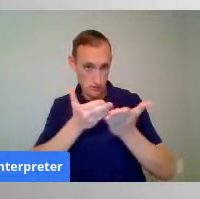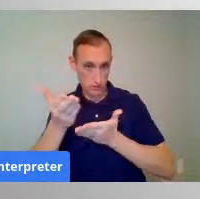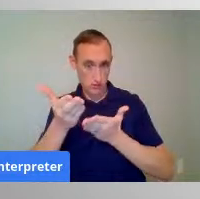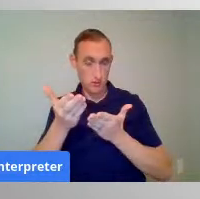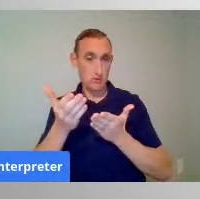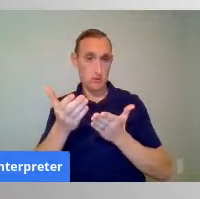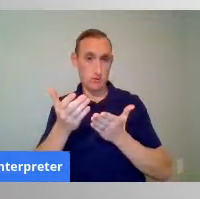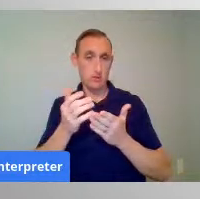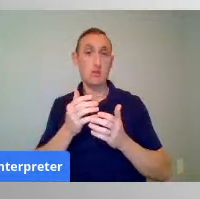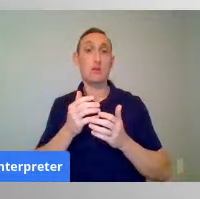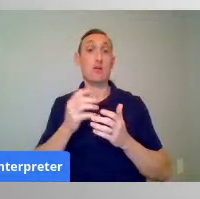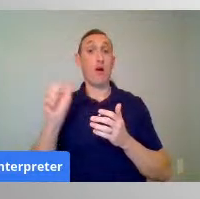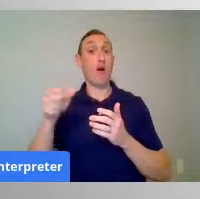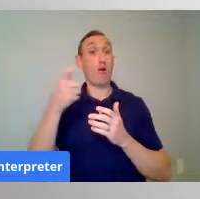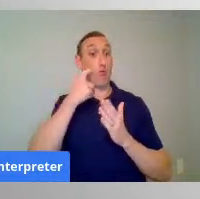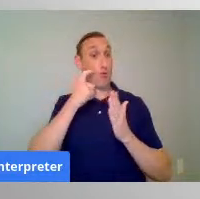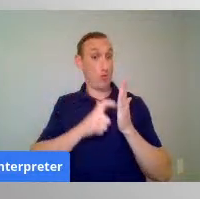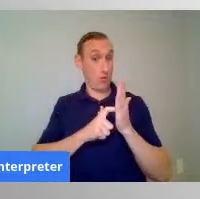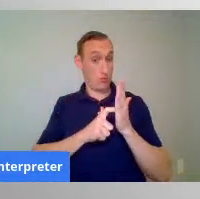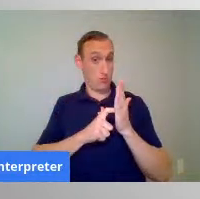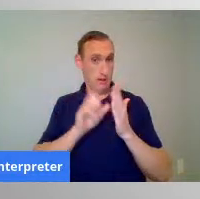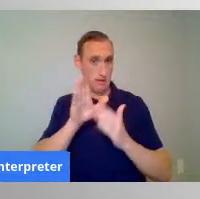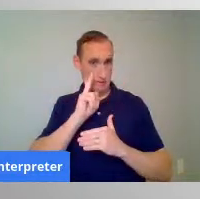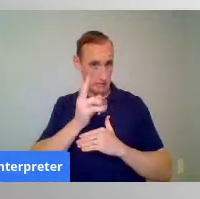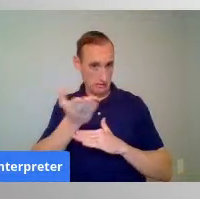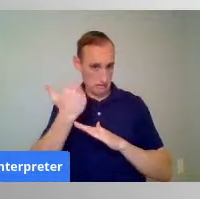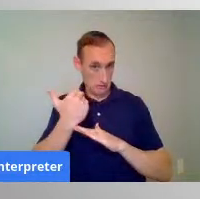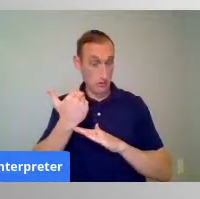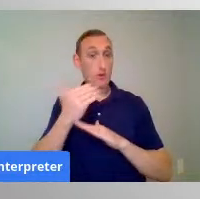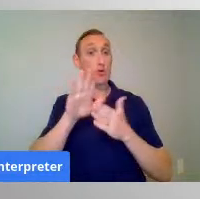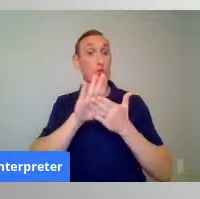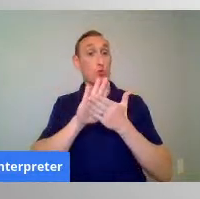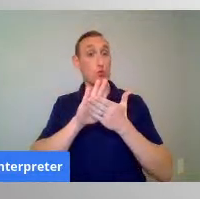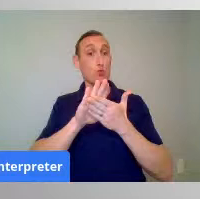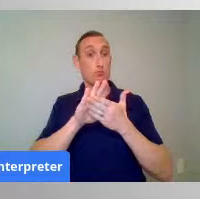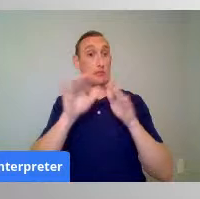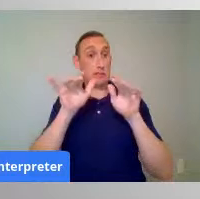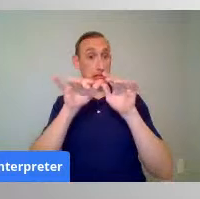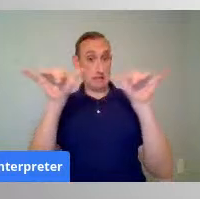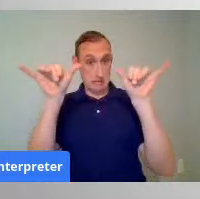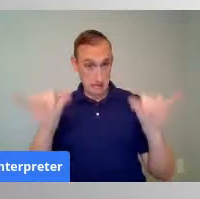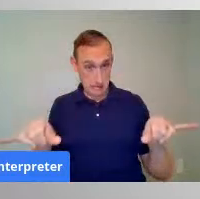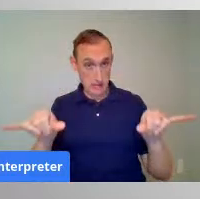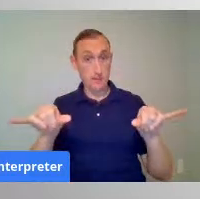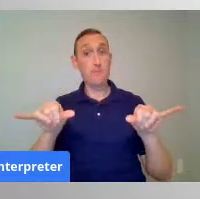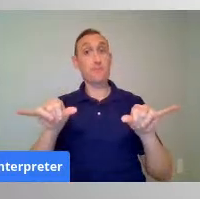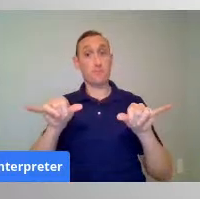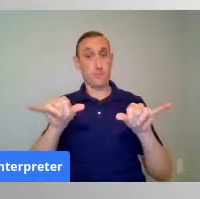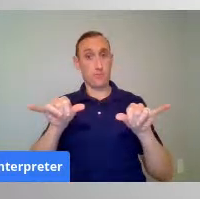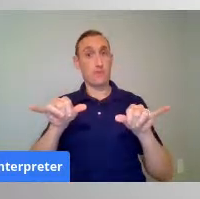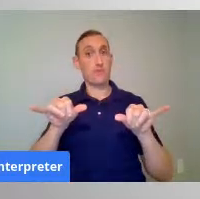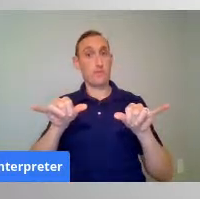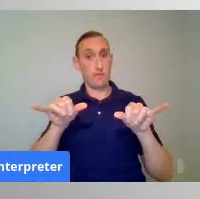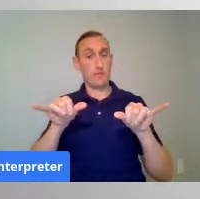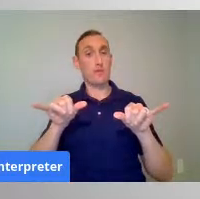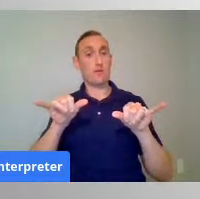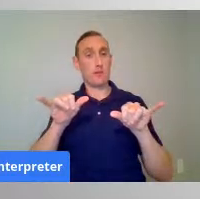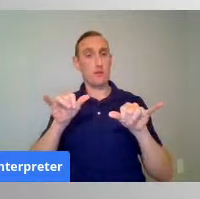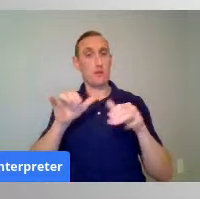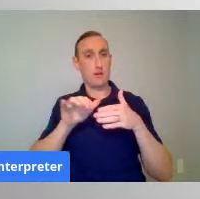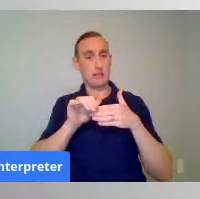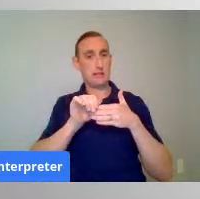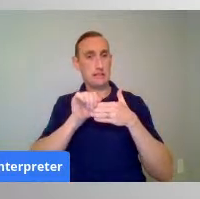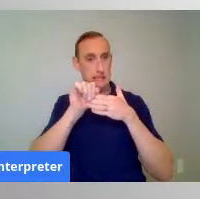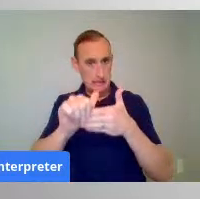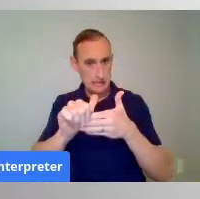I've never seen, is that a school system holds the after school parent funded program. Usually most